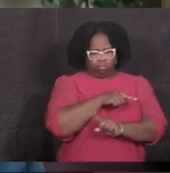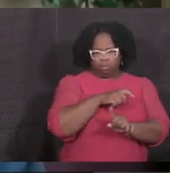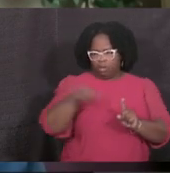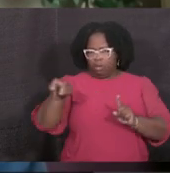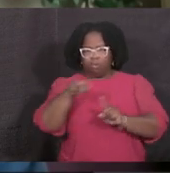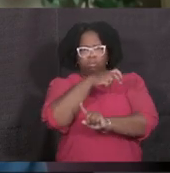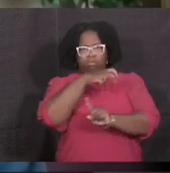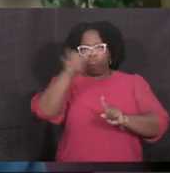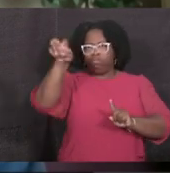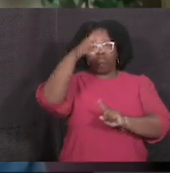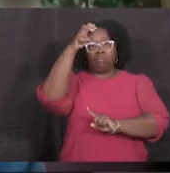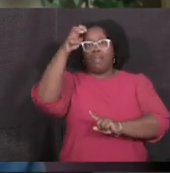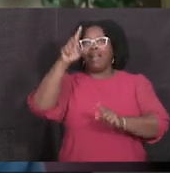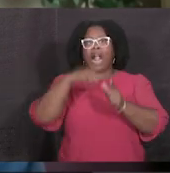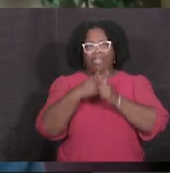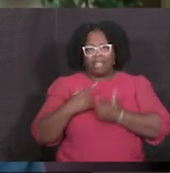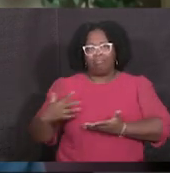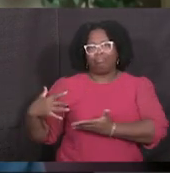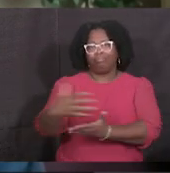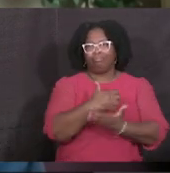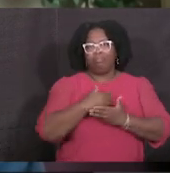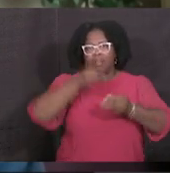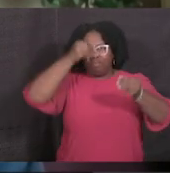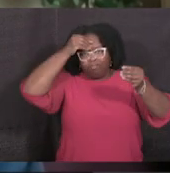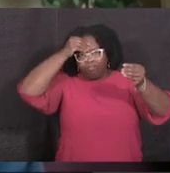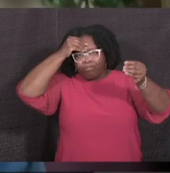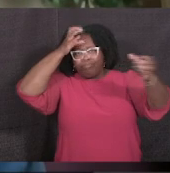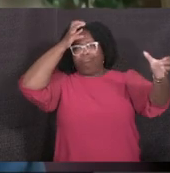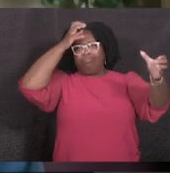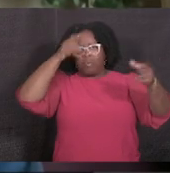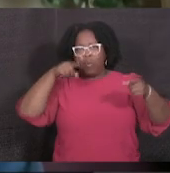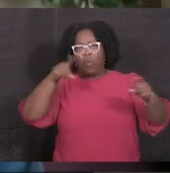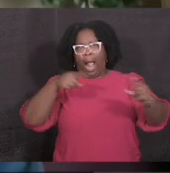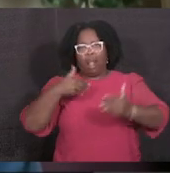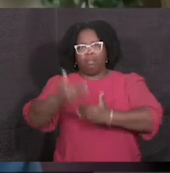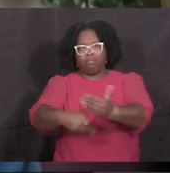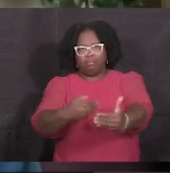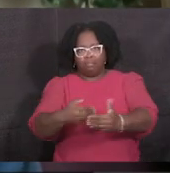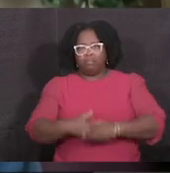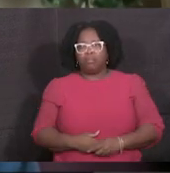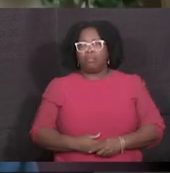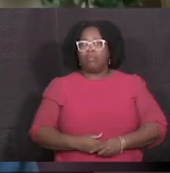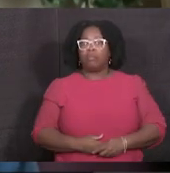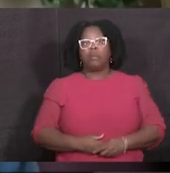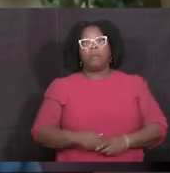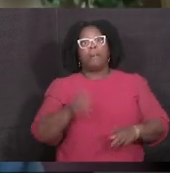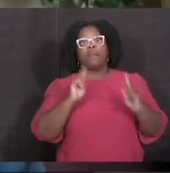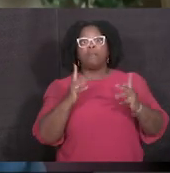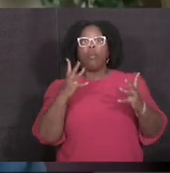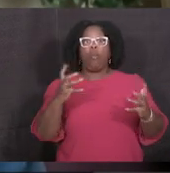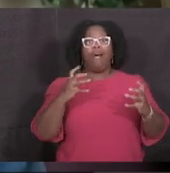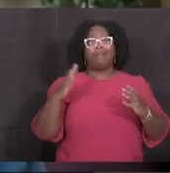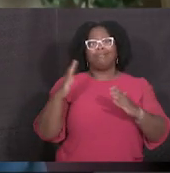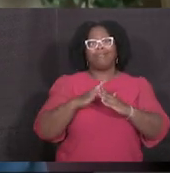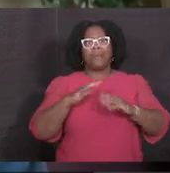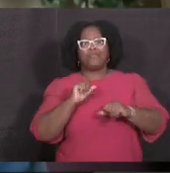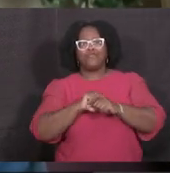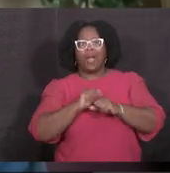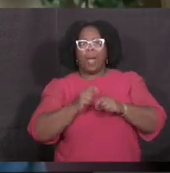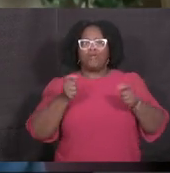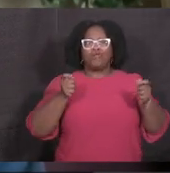you go. And I think part of it is this focus on directing, top line stuff is